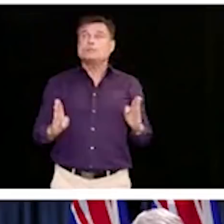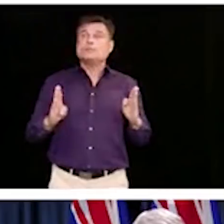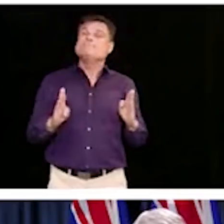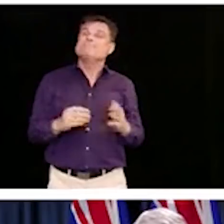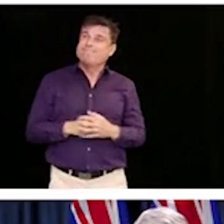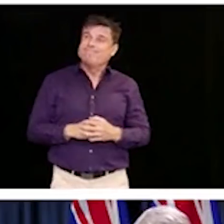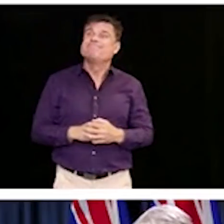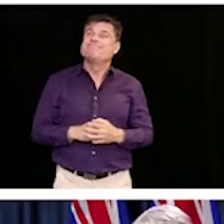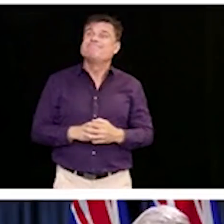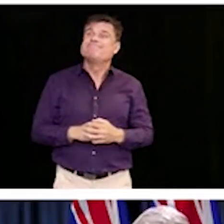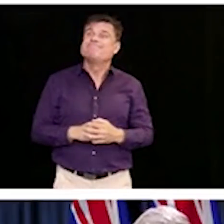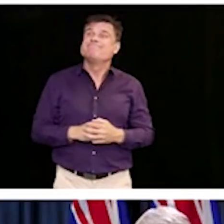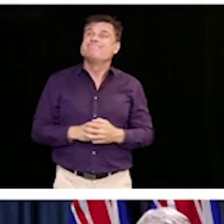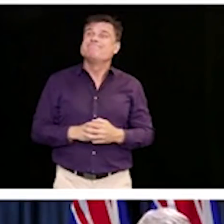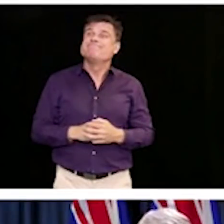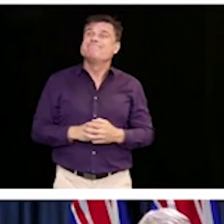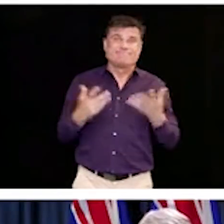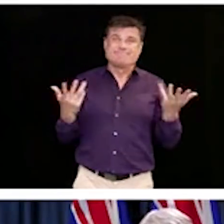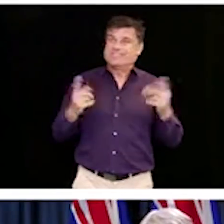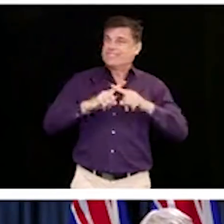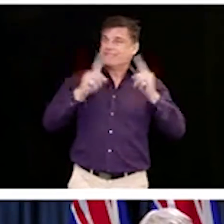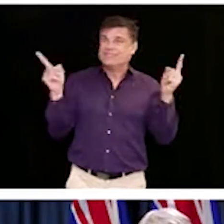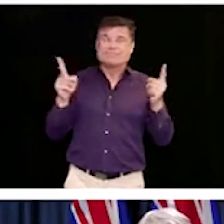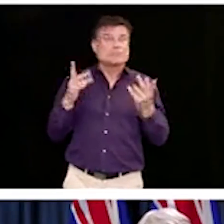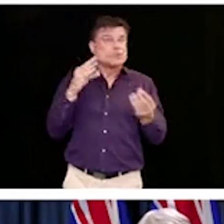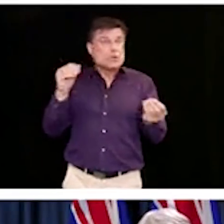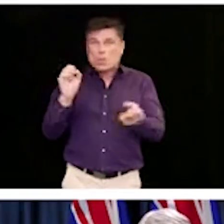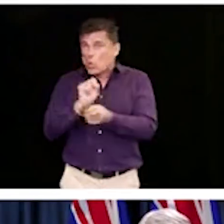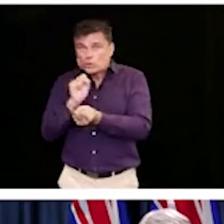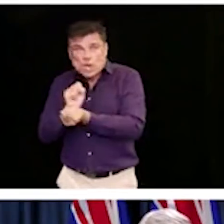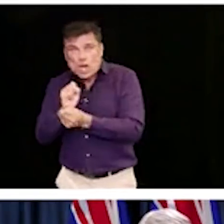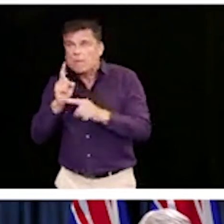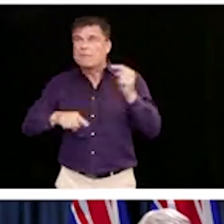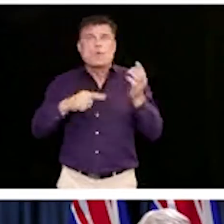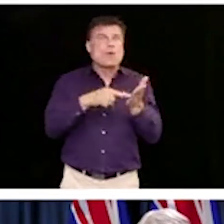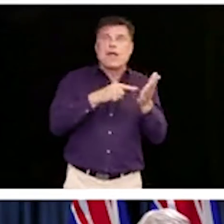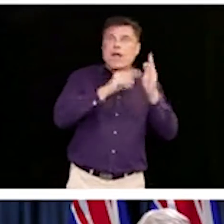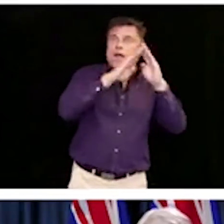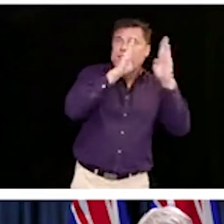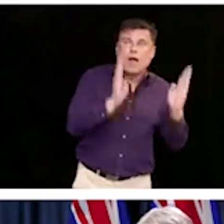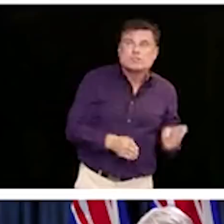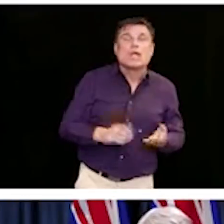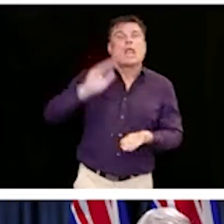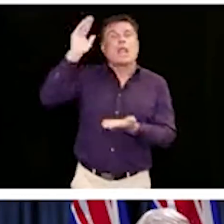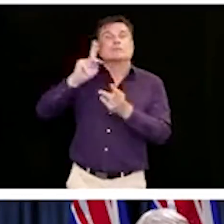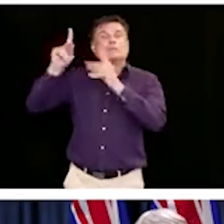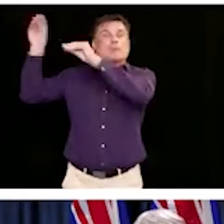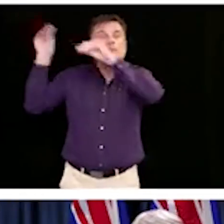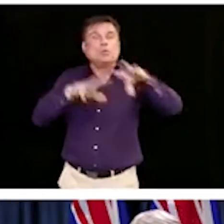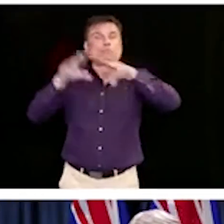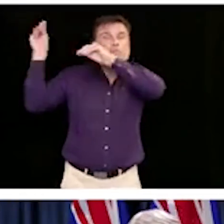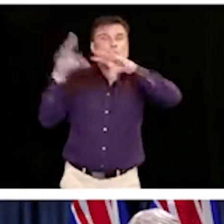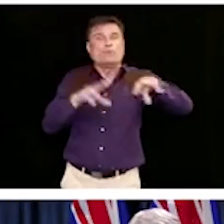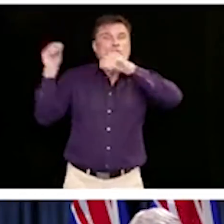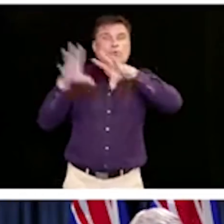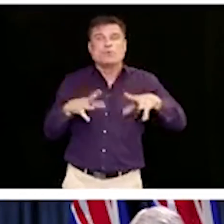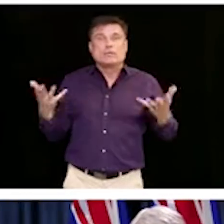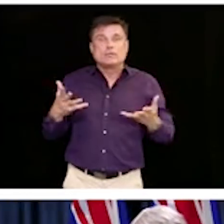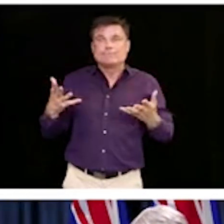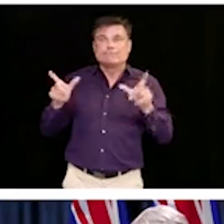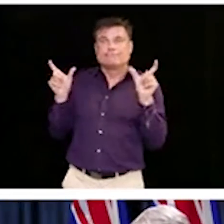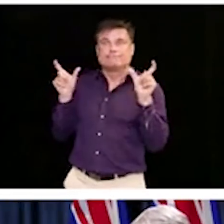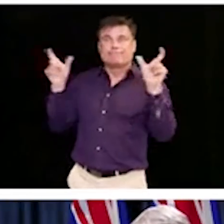by unemployment, by lower income, weaker migration. The value of residential sales may decline by